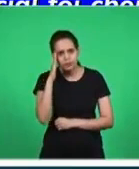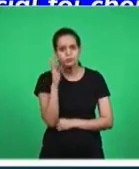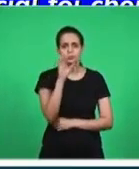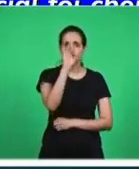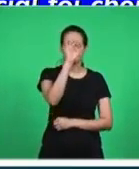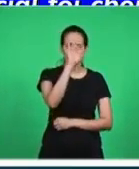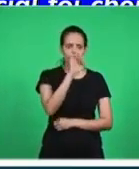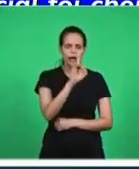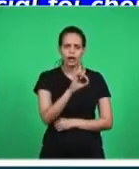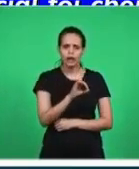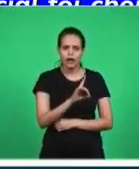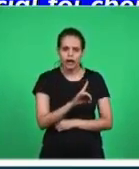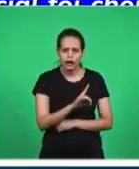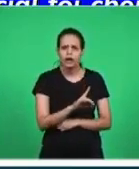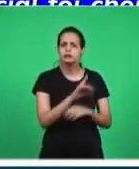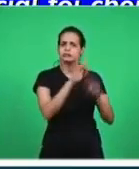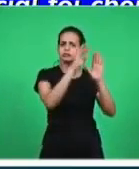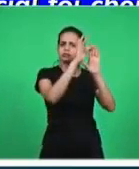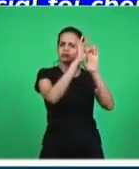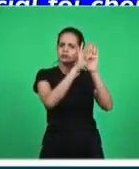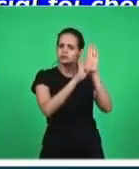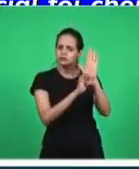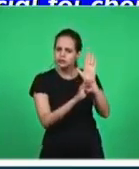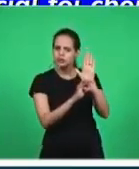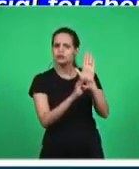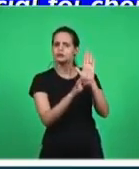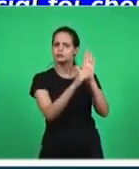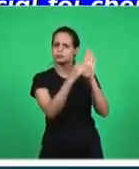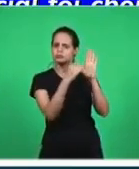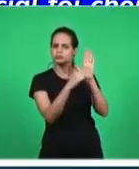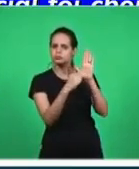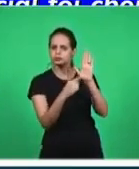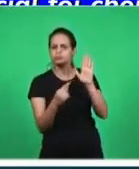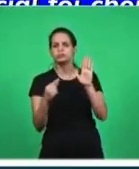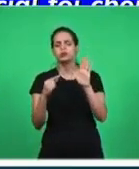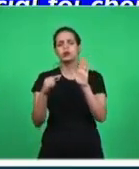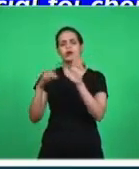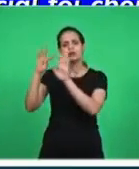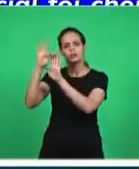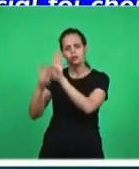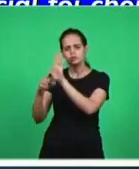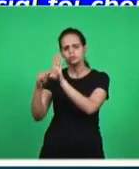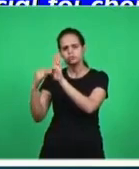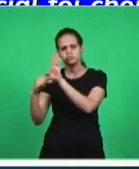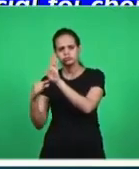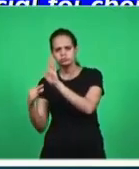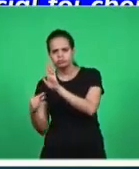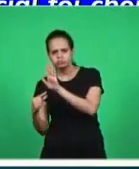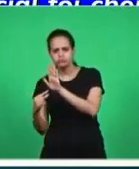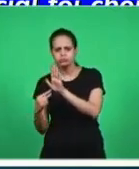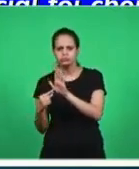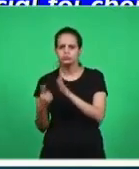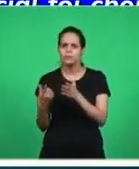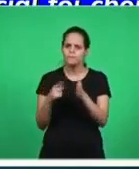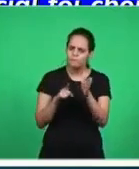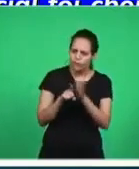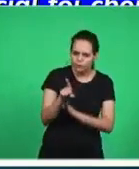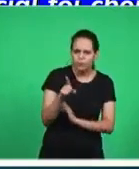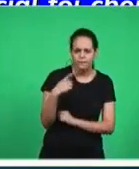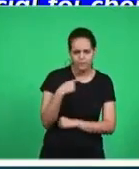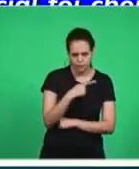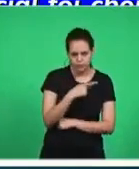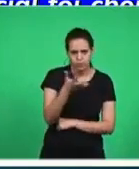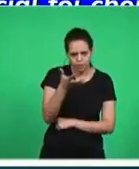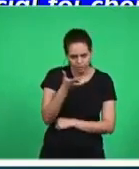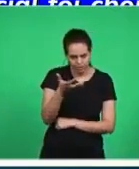so you can continue. This text here, a few persons want to say something. You